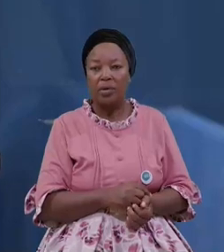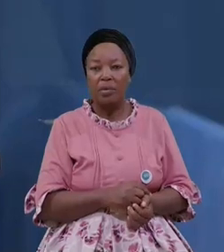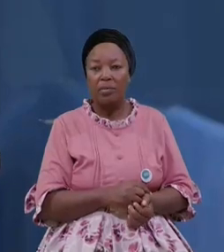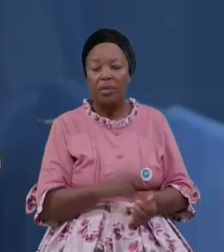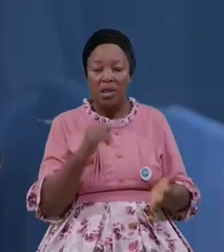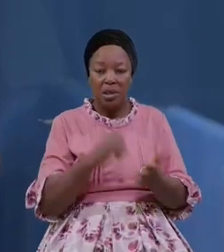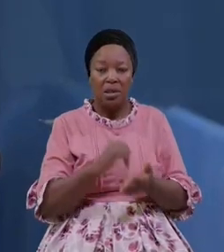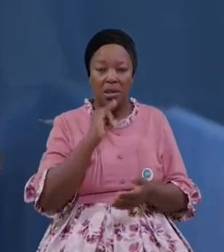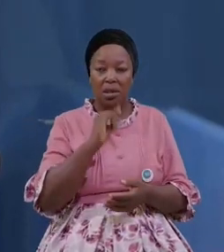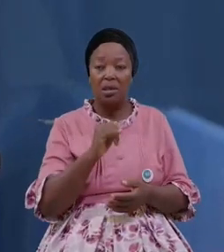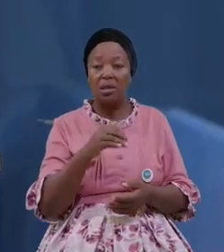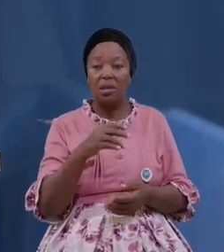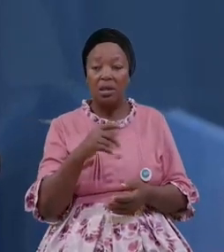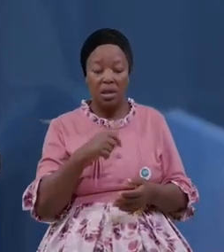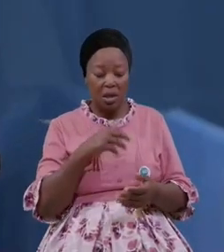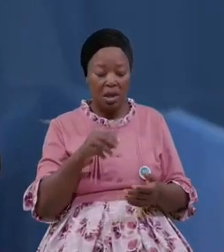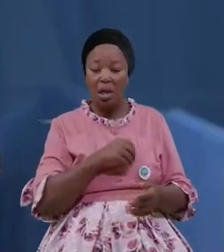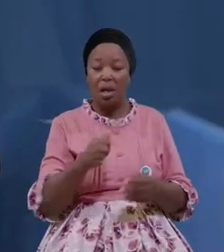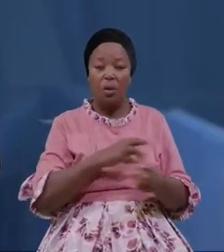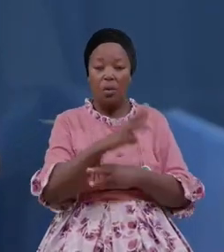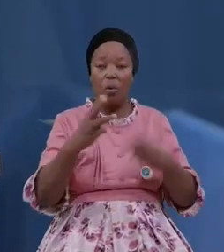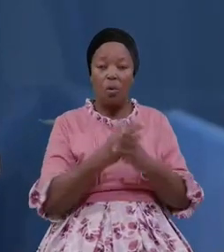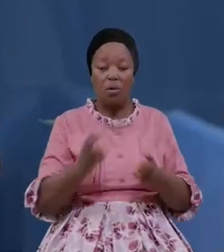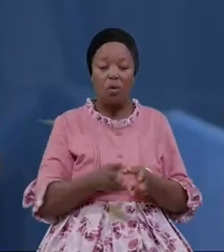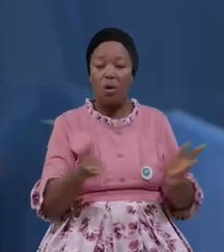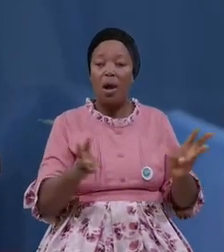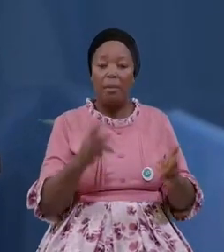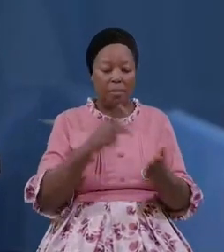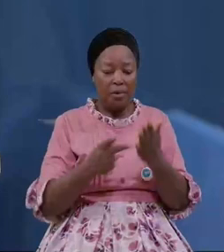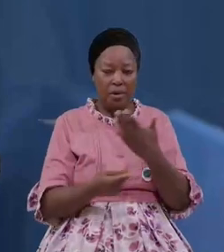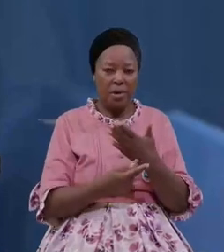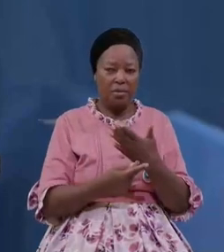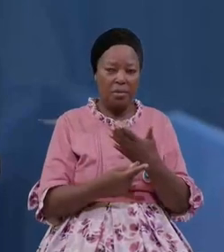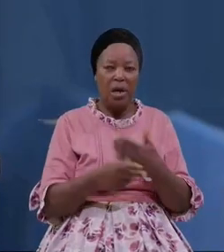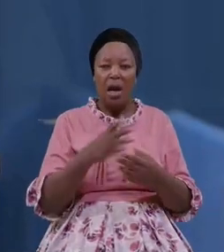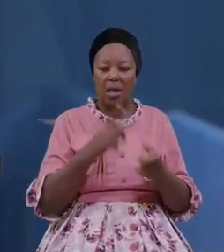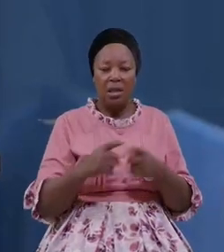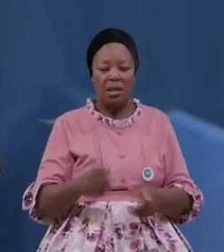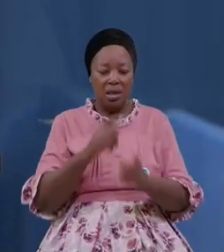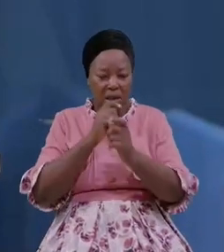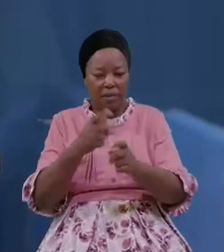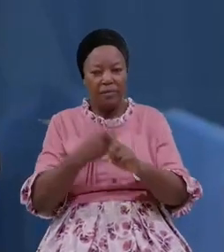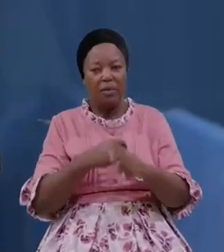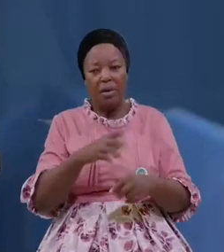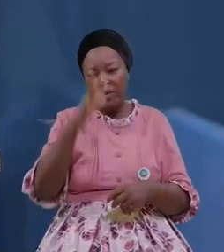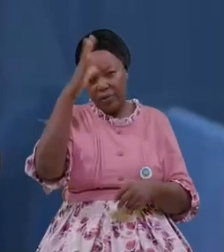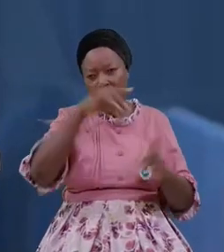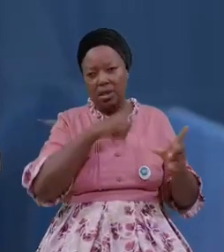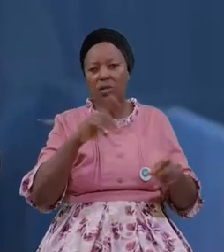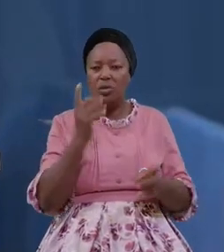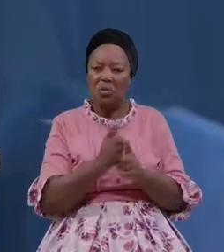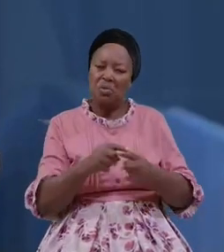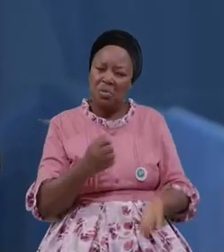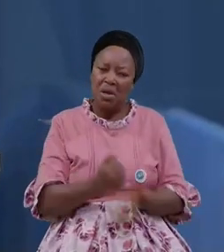a booklet which I give you from the pastor it's a package to sustain us at this critical time globally the